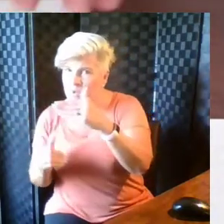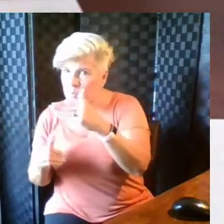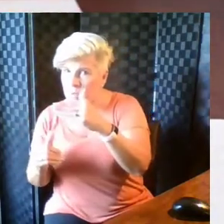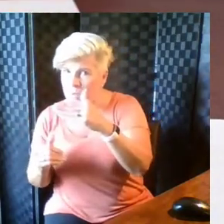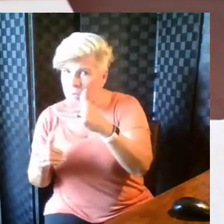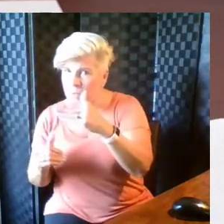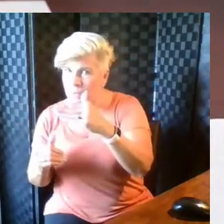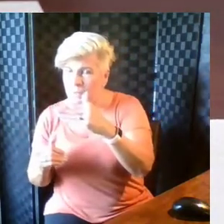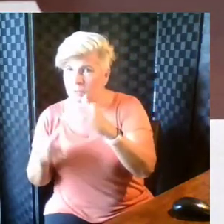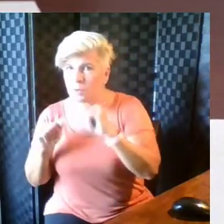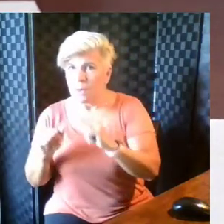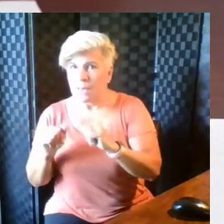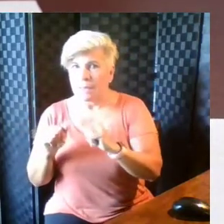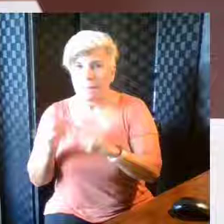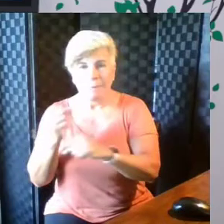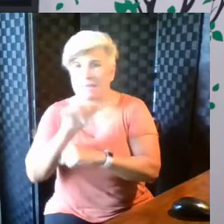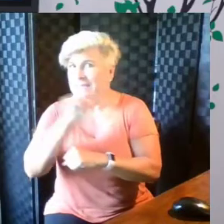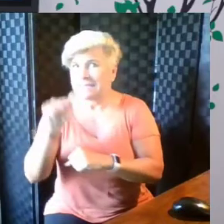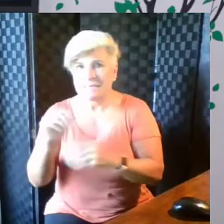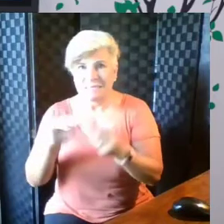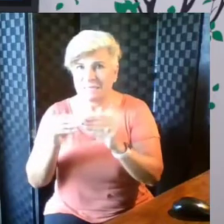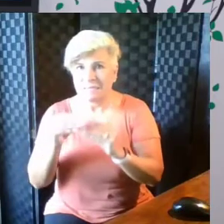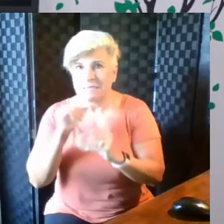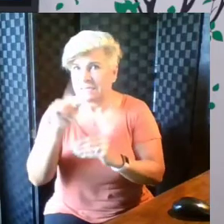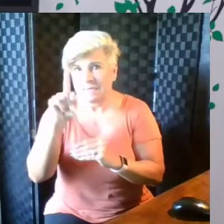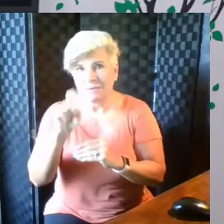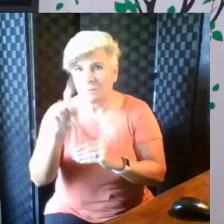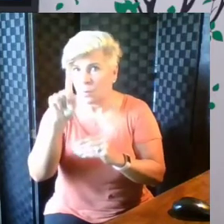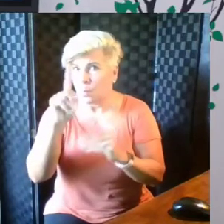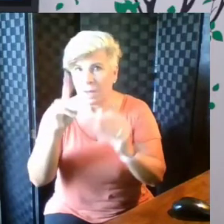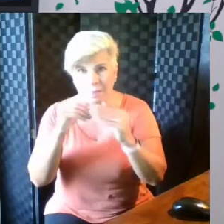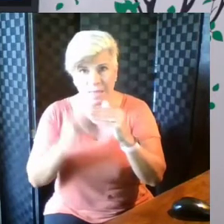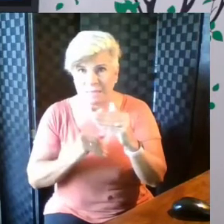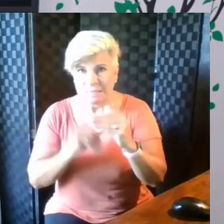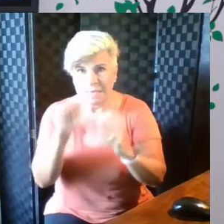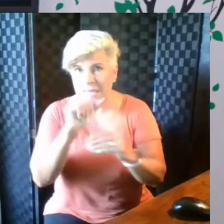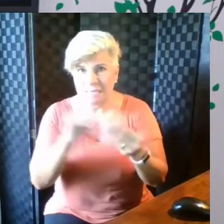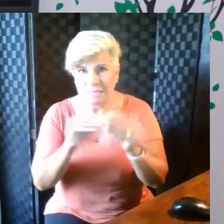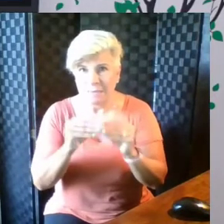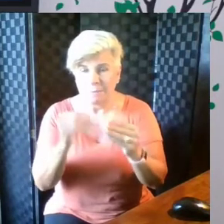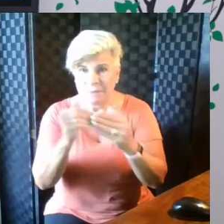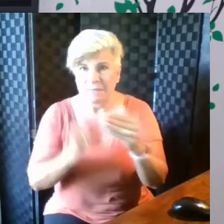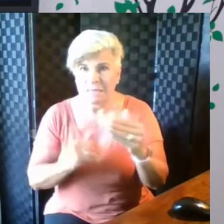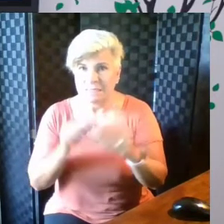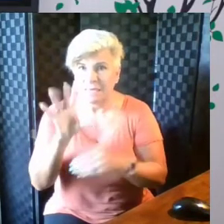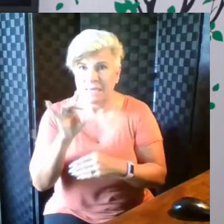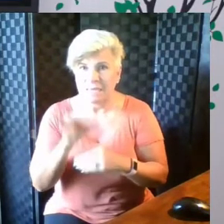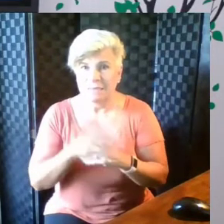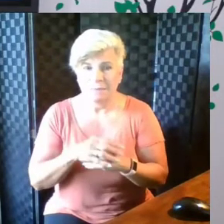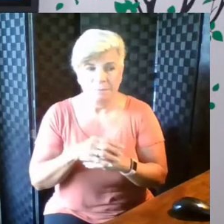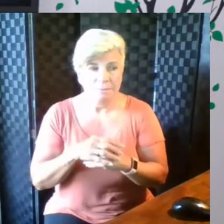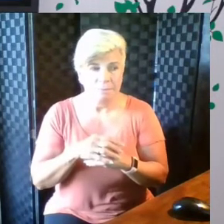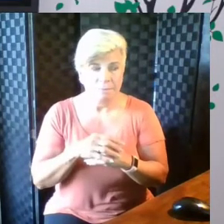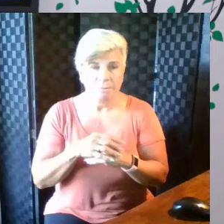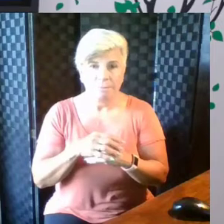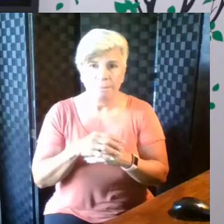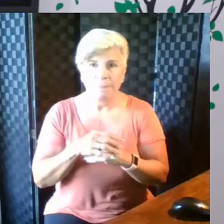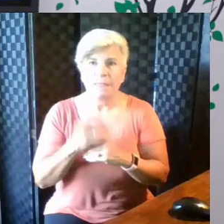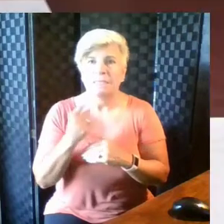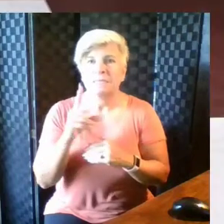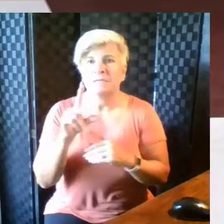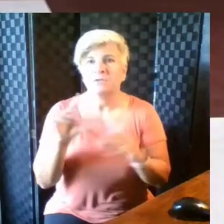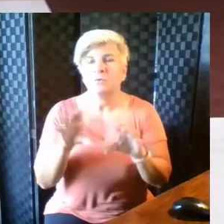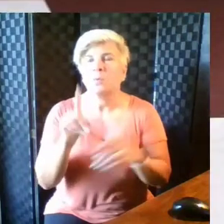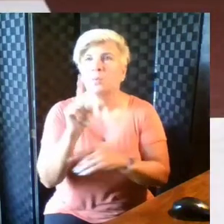less, so I can make any number. It doesn't have to be one less. I could do any number that's less than 8. So let's